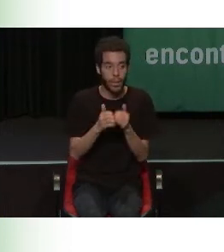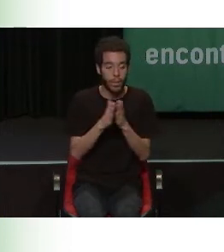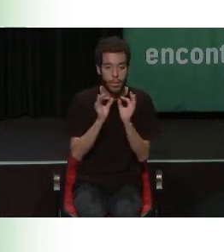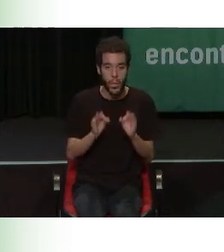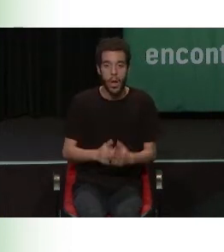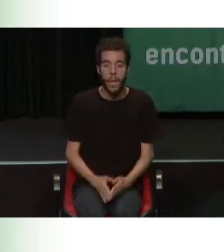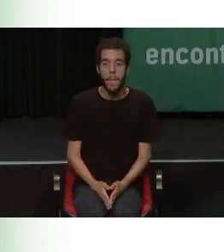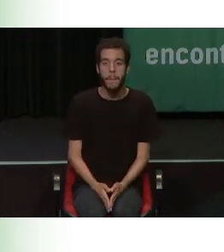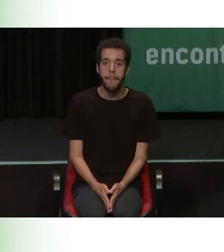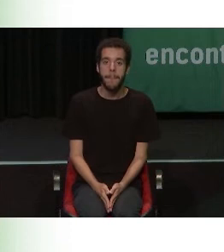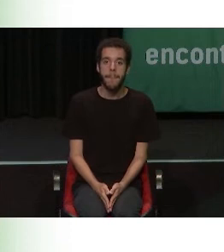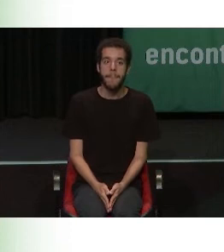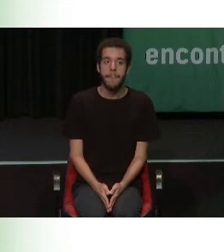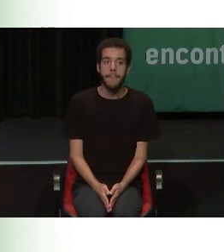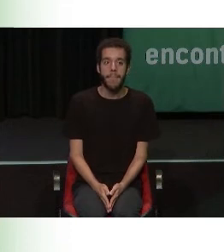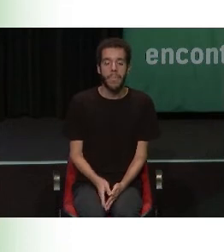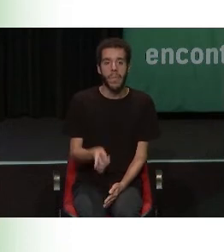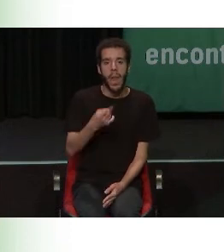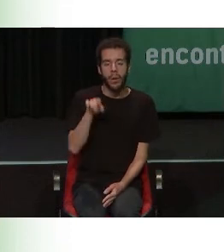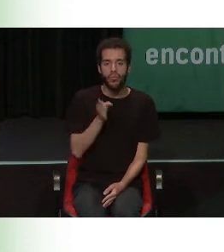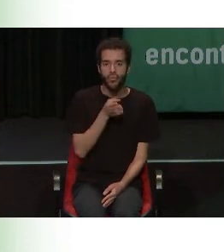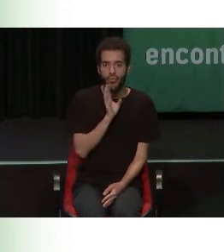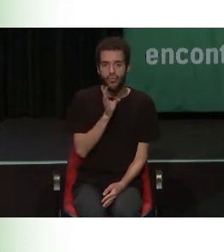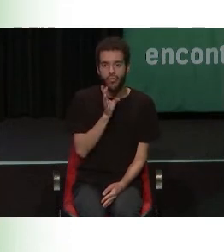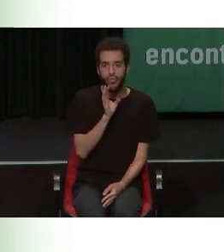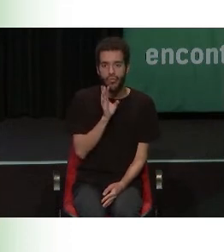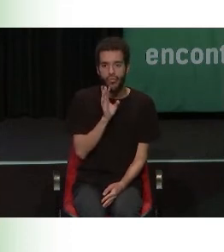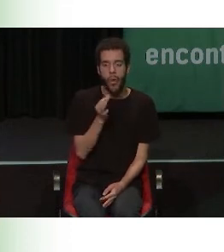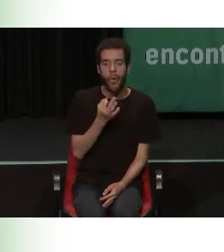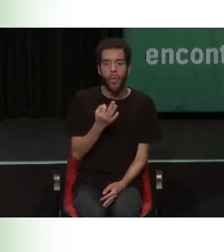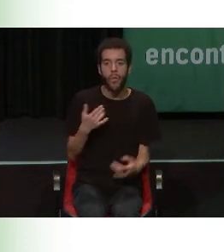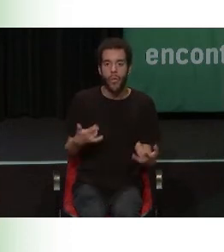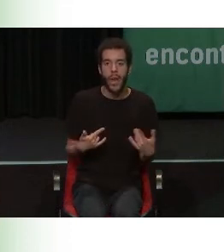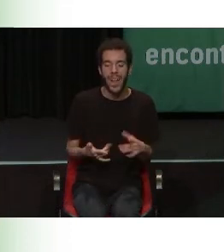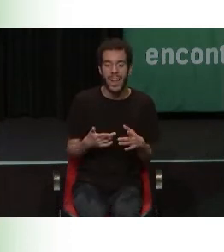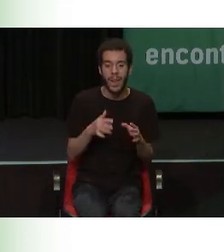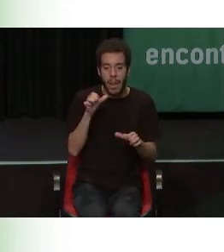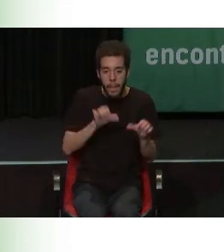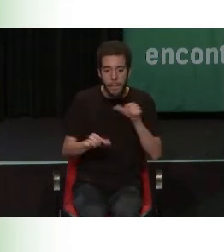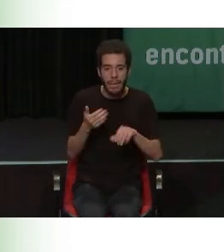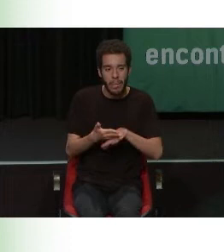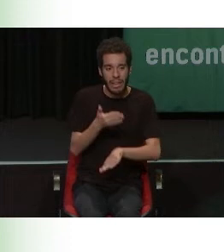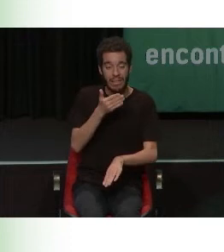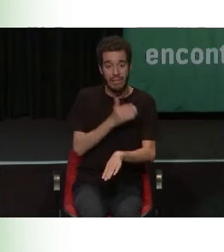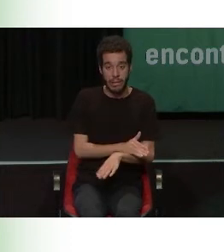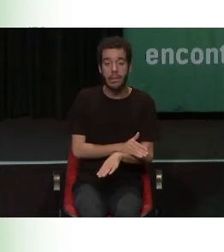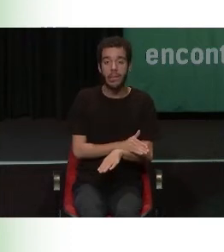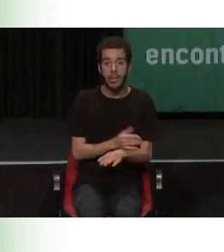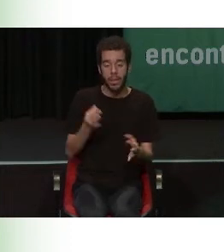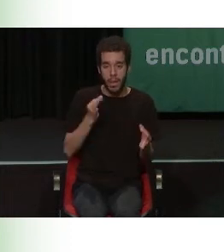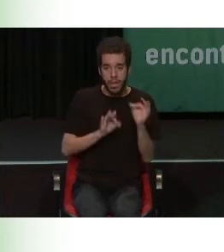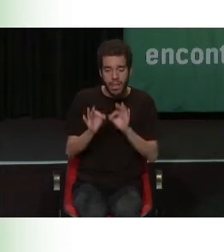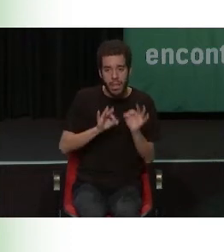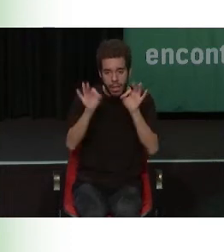What we also saw was that at the pre-leukemic stage, as you can see here, so